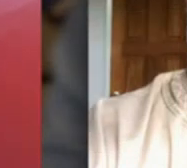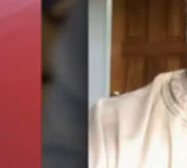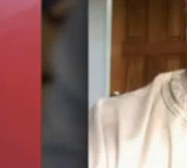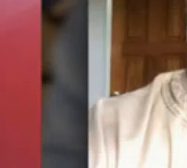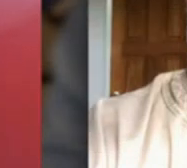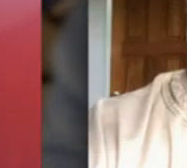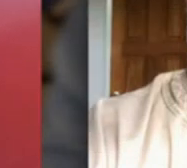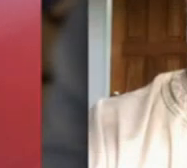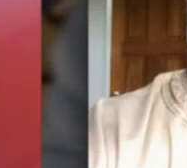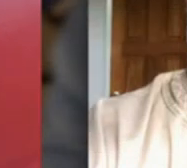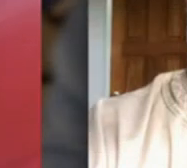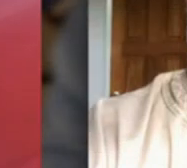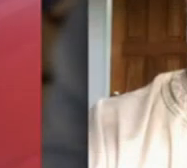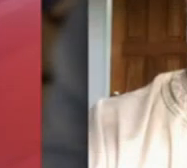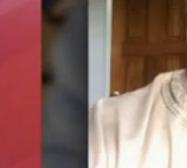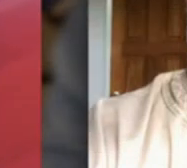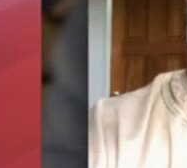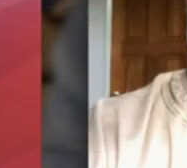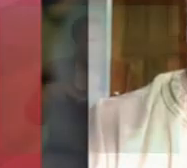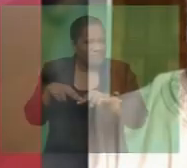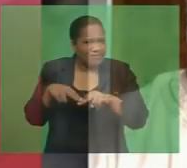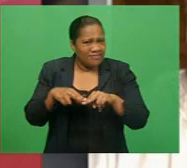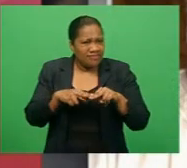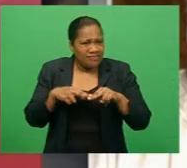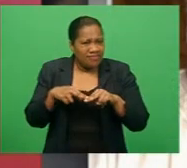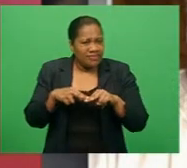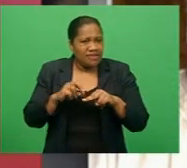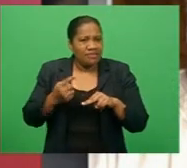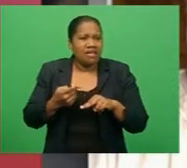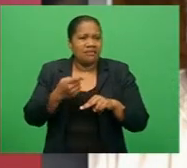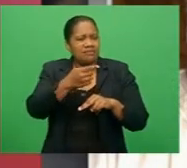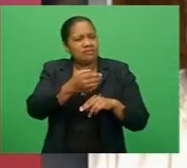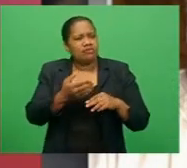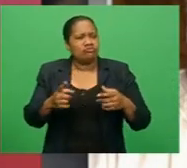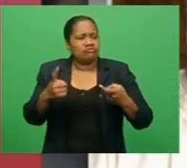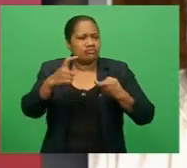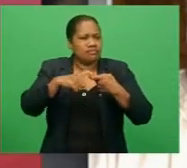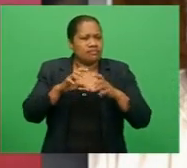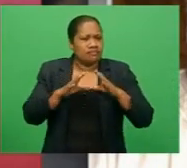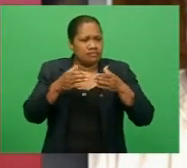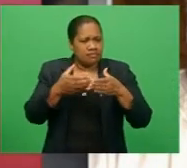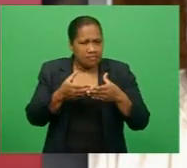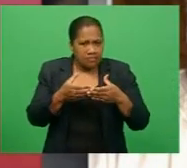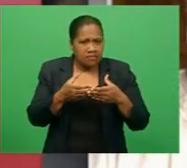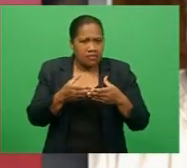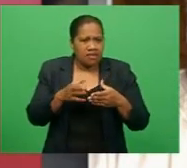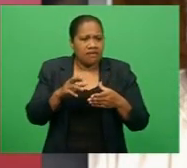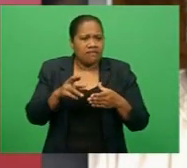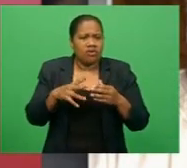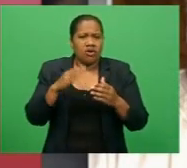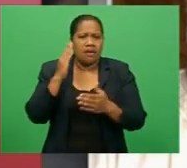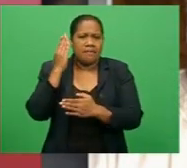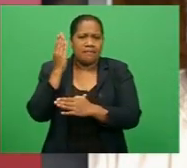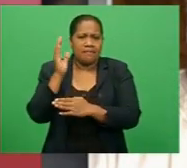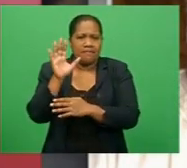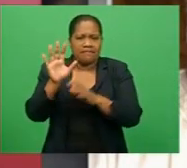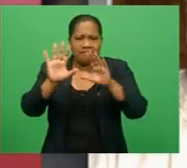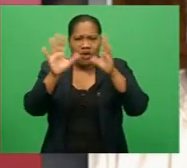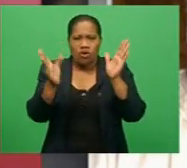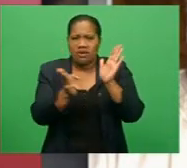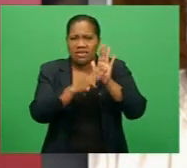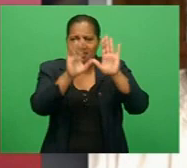Sawmillers Association, though he joined the group that lobbied for mahogany licenses in